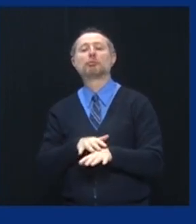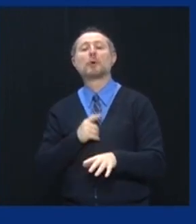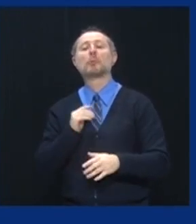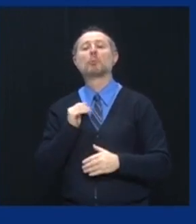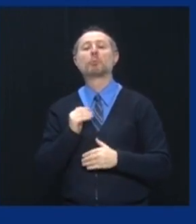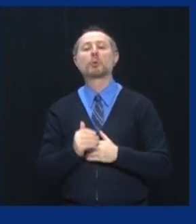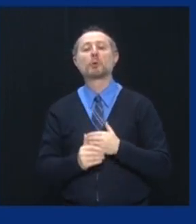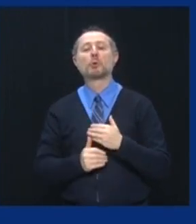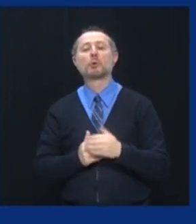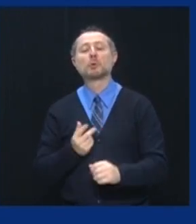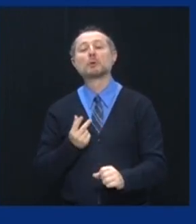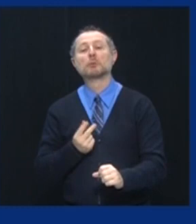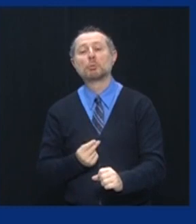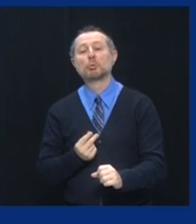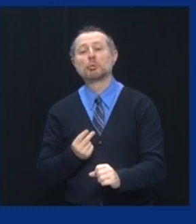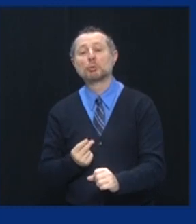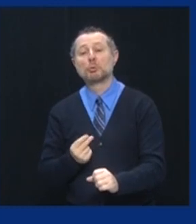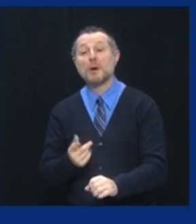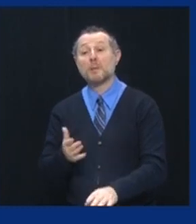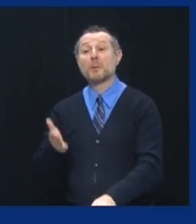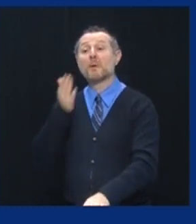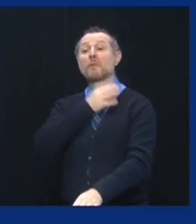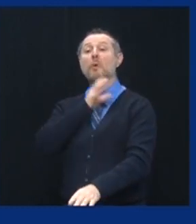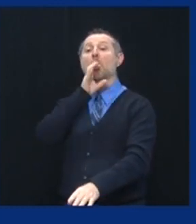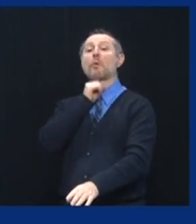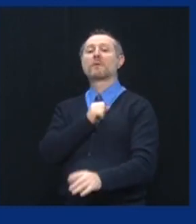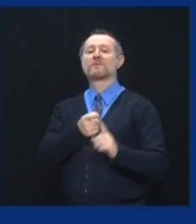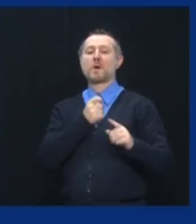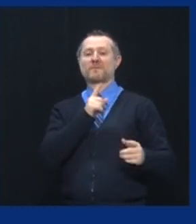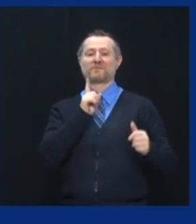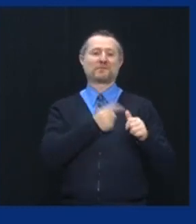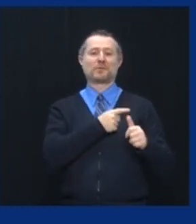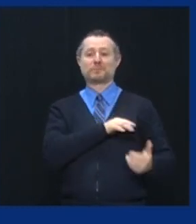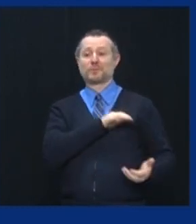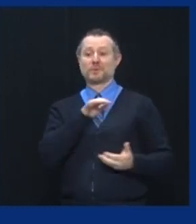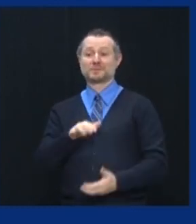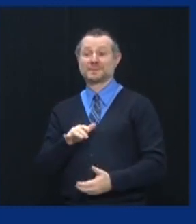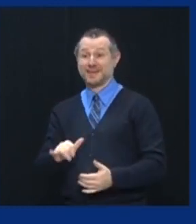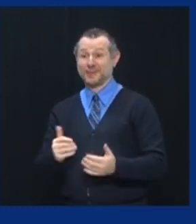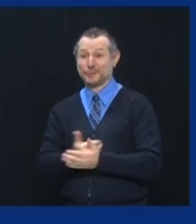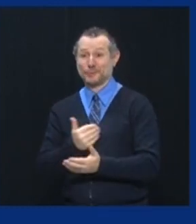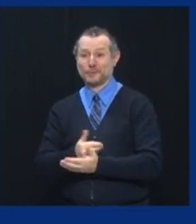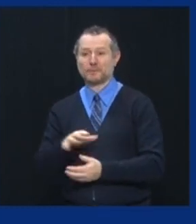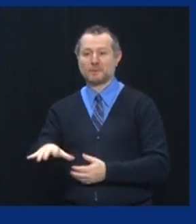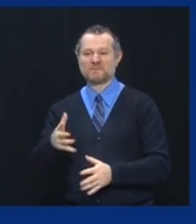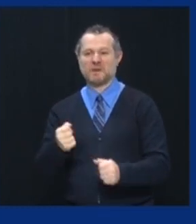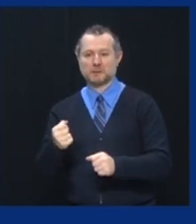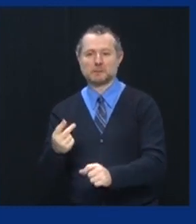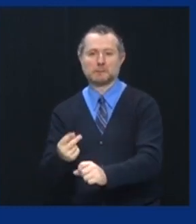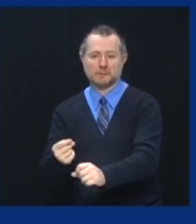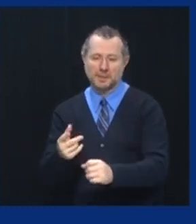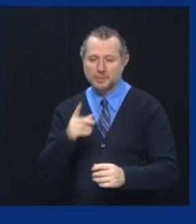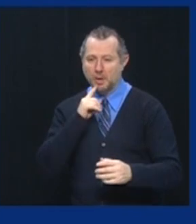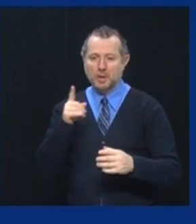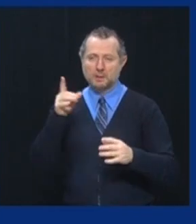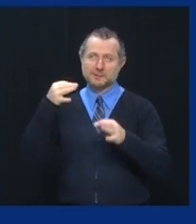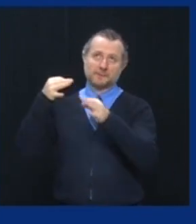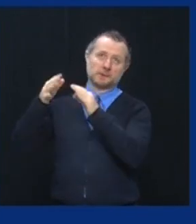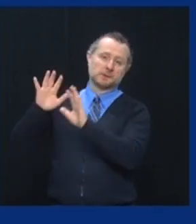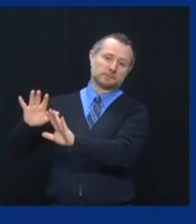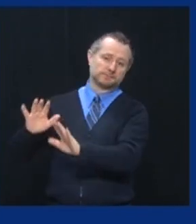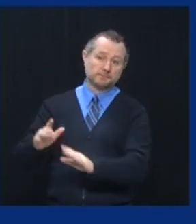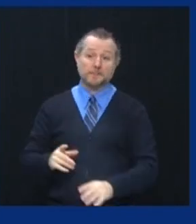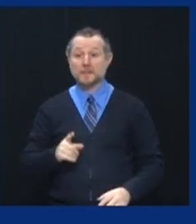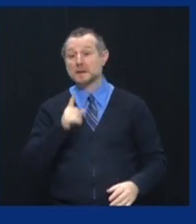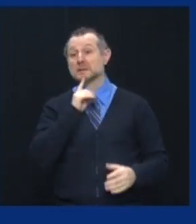distributing older allocations. Also, you have some hospitals who have only done